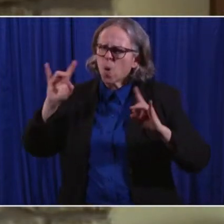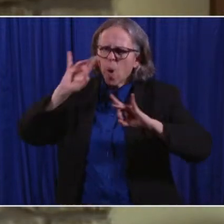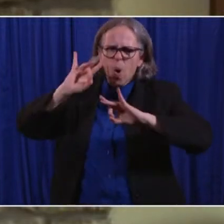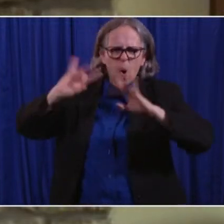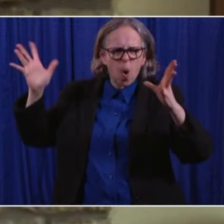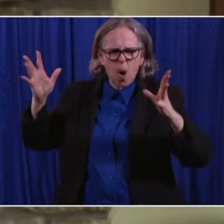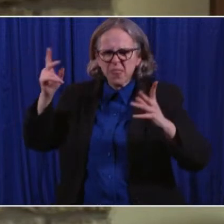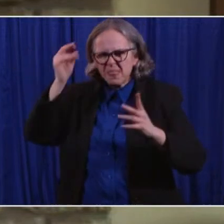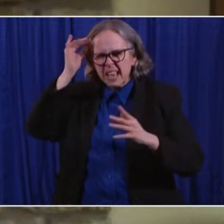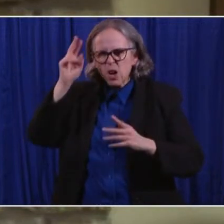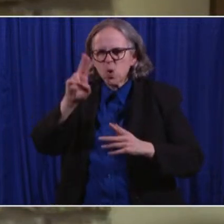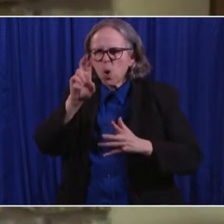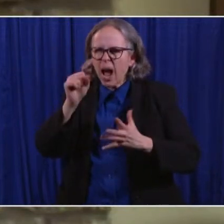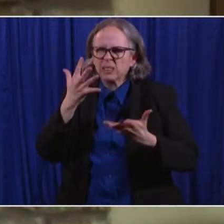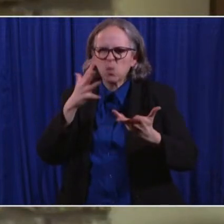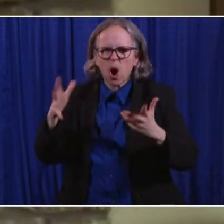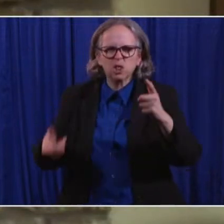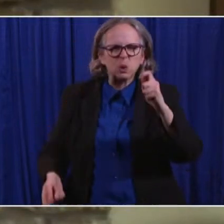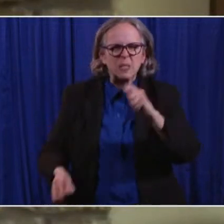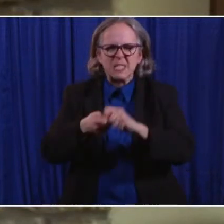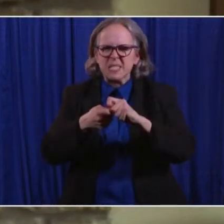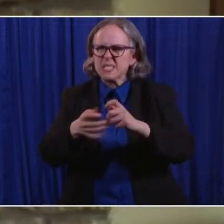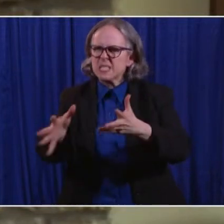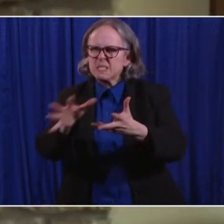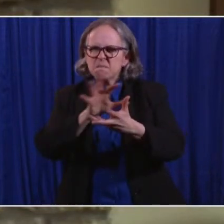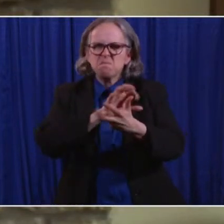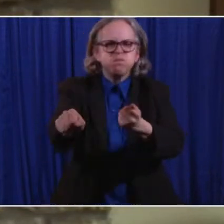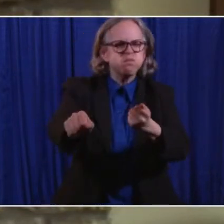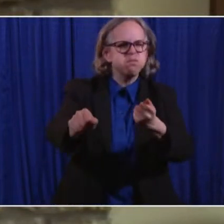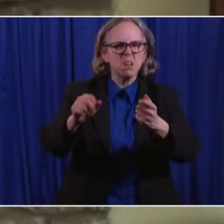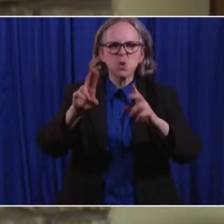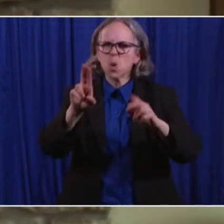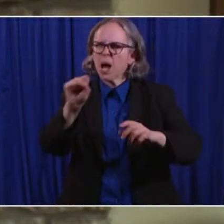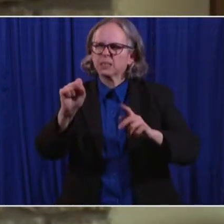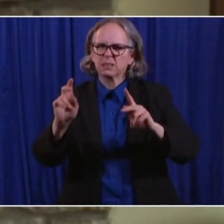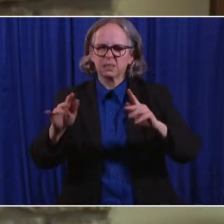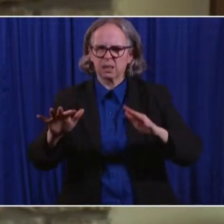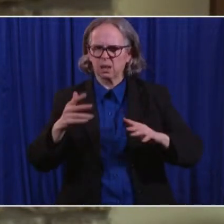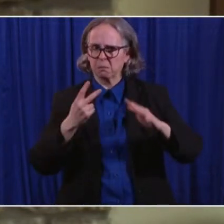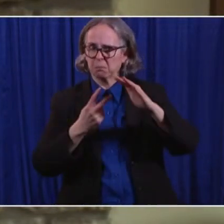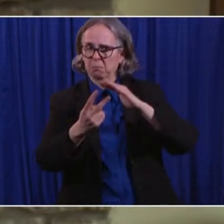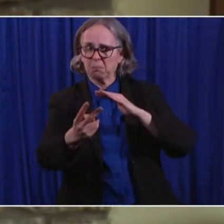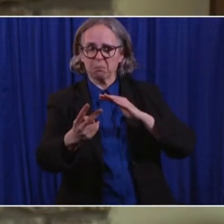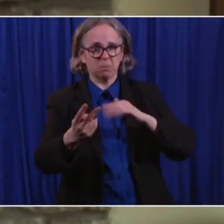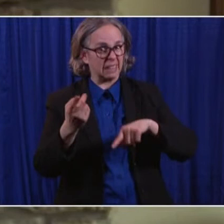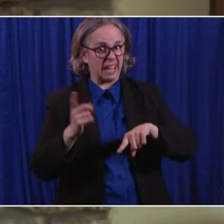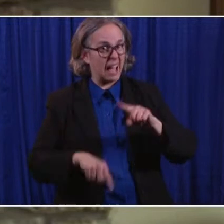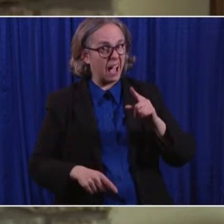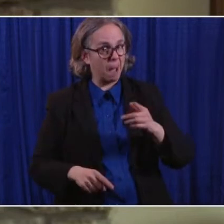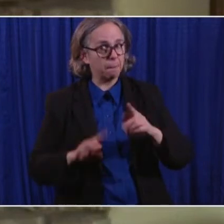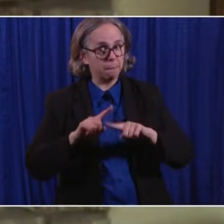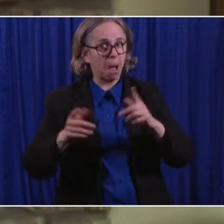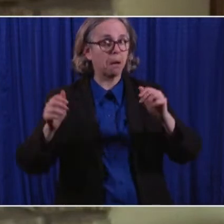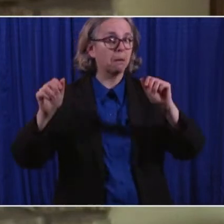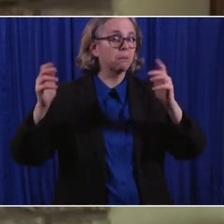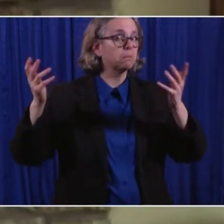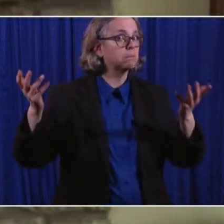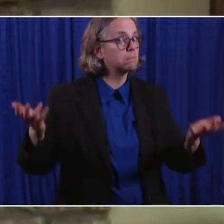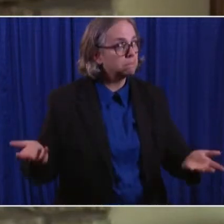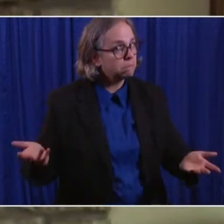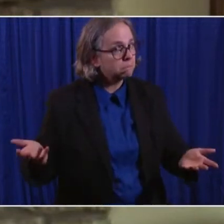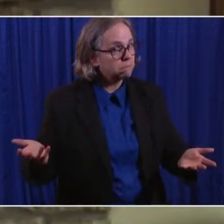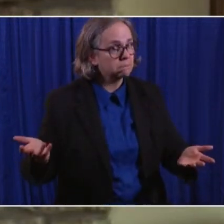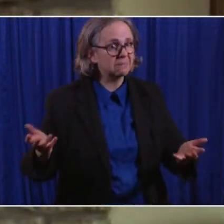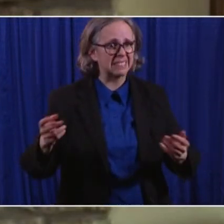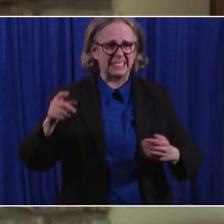States. So we just don't know what the future is going to bring. And we have to be able to protect the people of